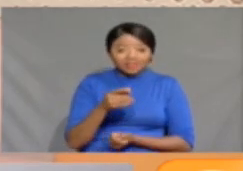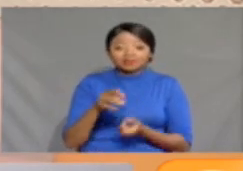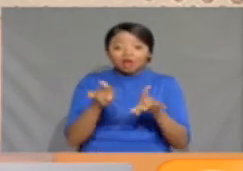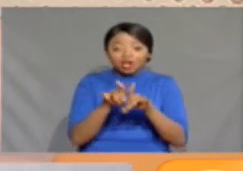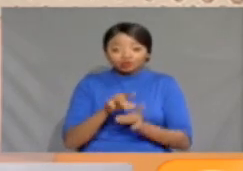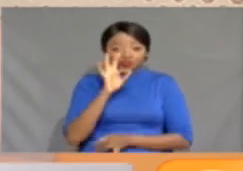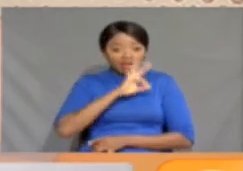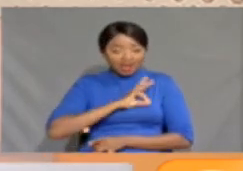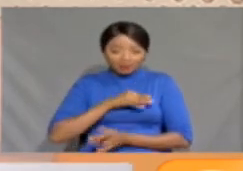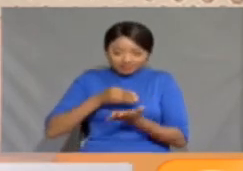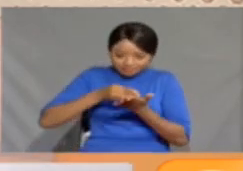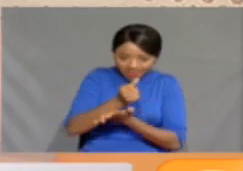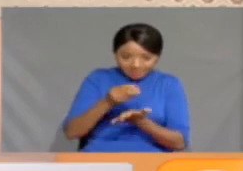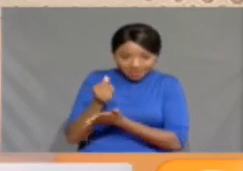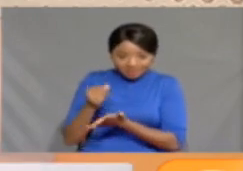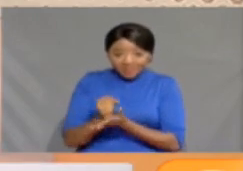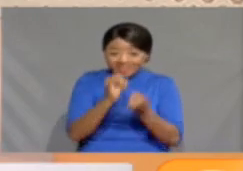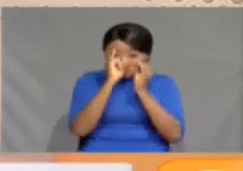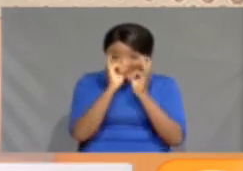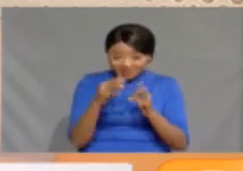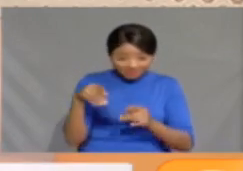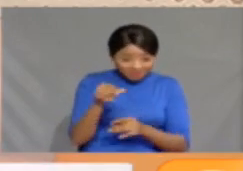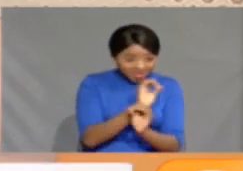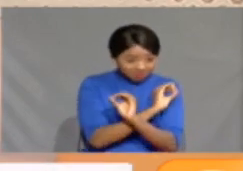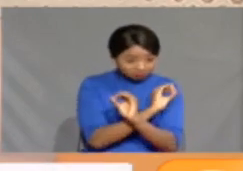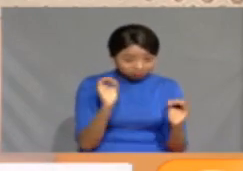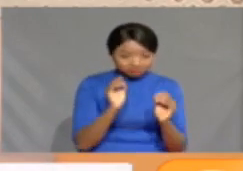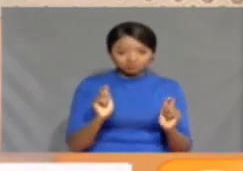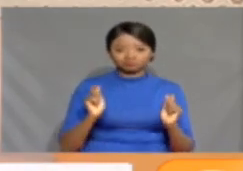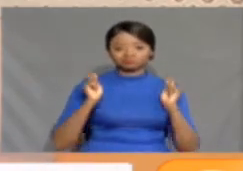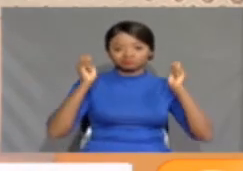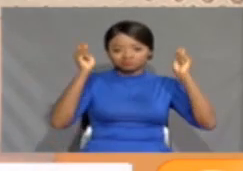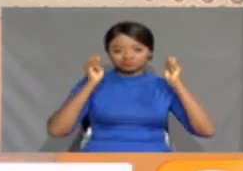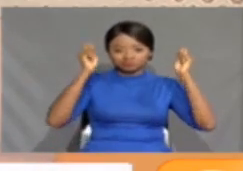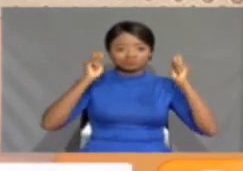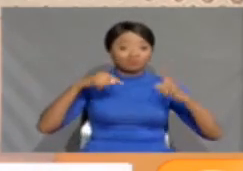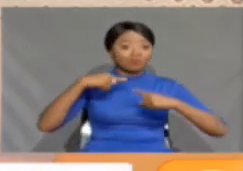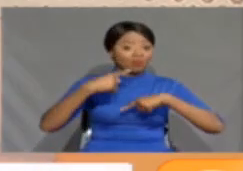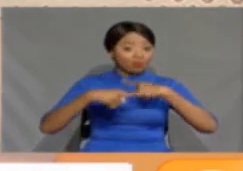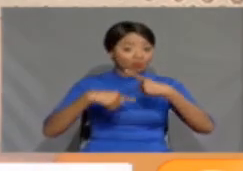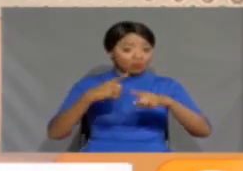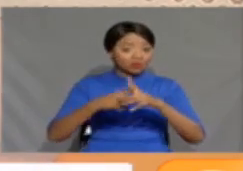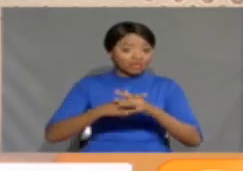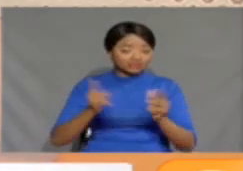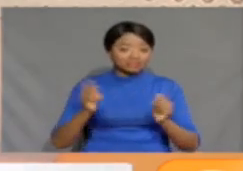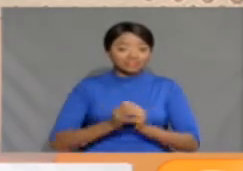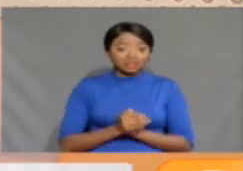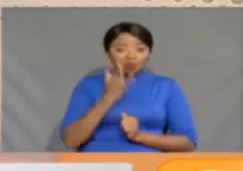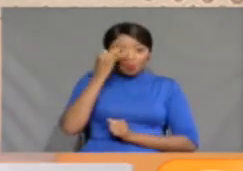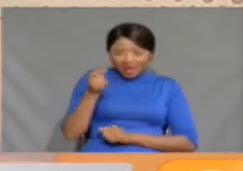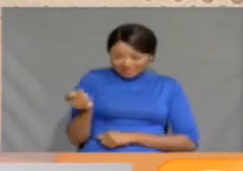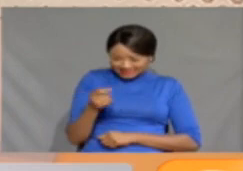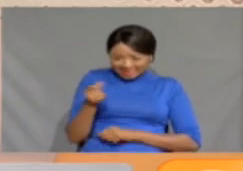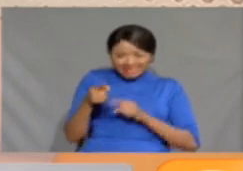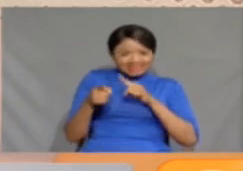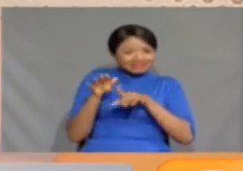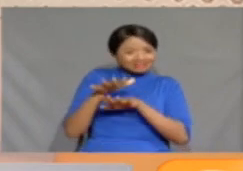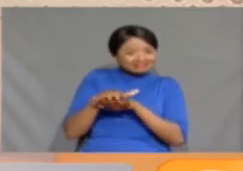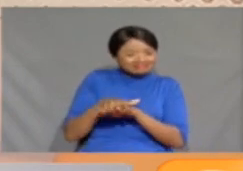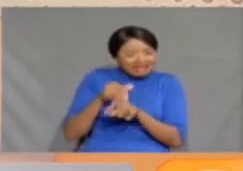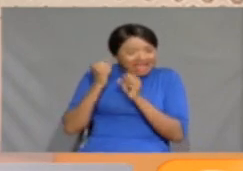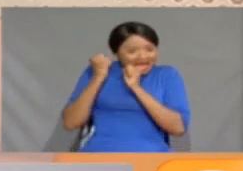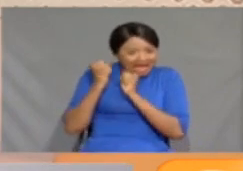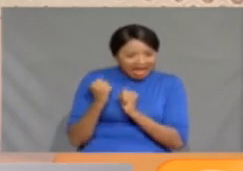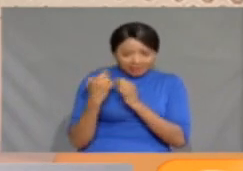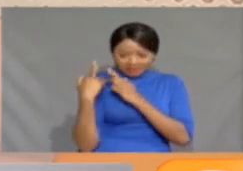sivyo waweke ala zao za kazi chini. Wahudumu hao wa afya wanasema kuwa kucheleweshwa kwa mishahara kumewafanya kushindwa